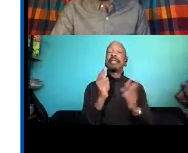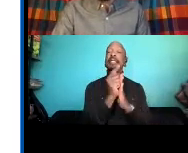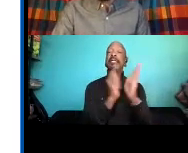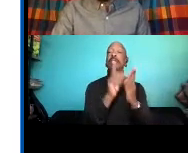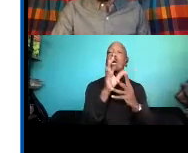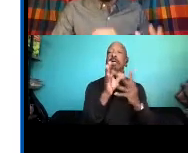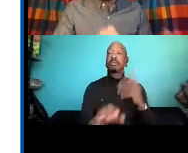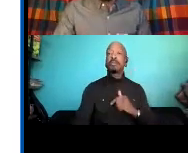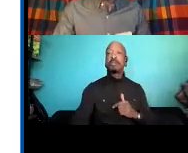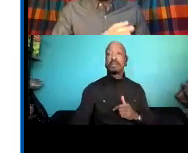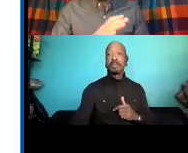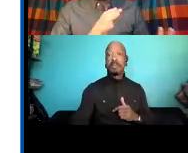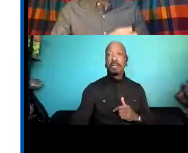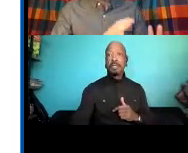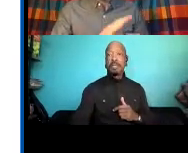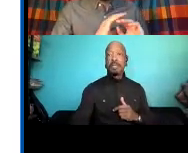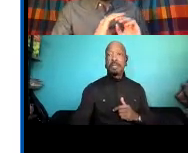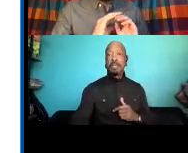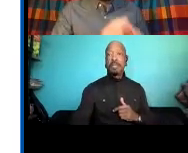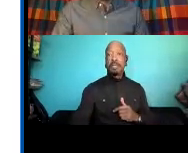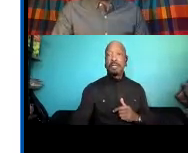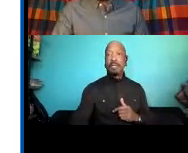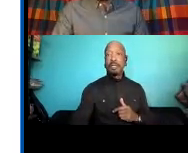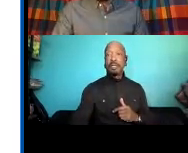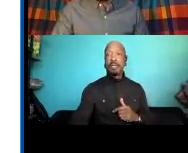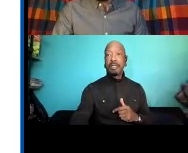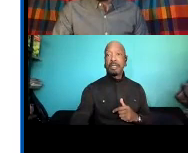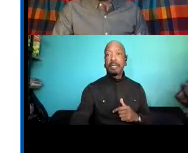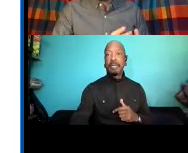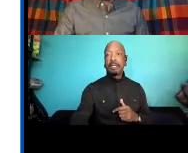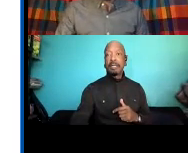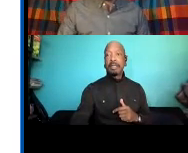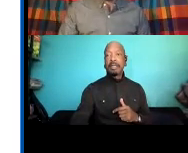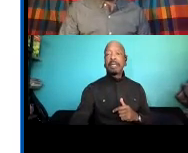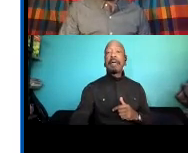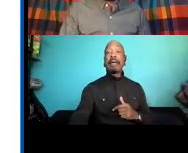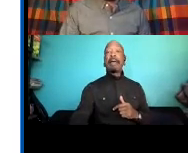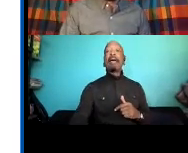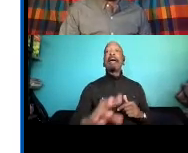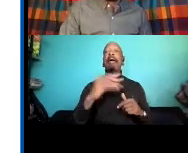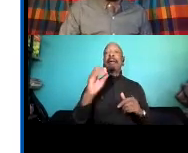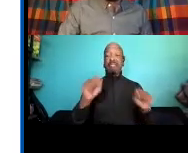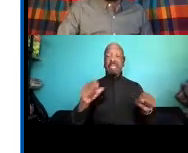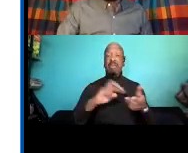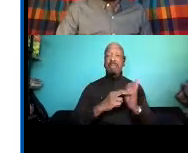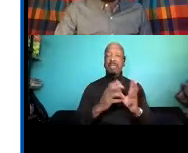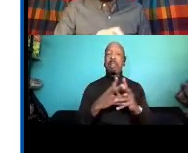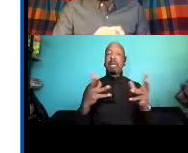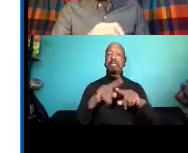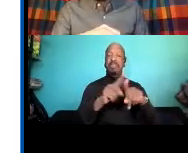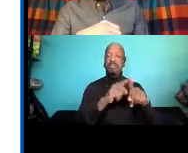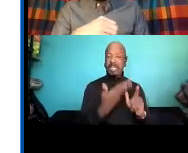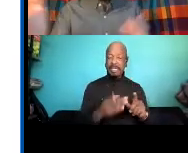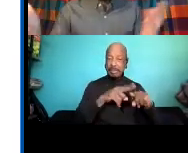cooperatives. And I want to flag that cooperative can mean lots of different things to lots of different people.